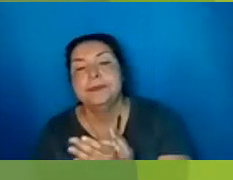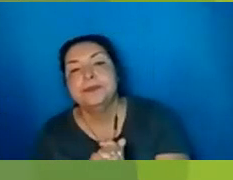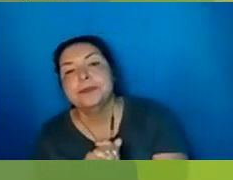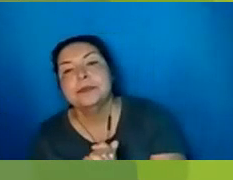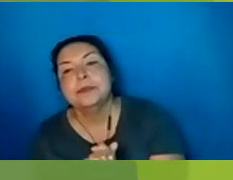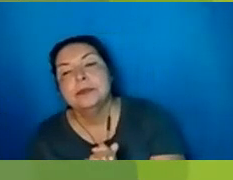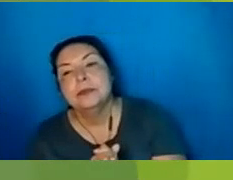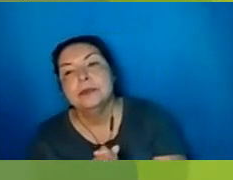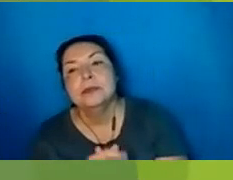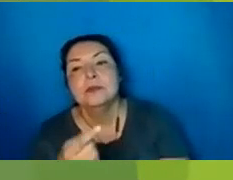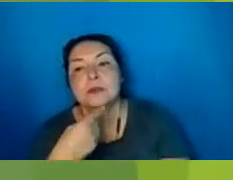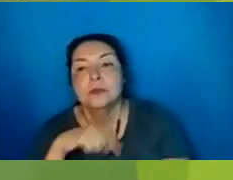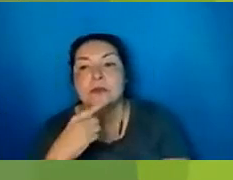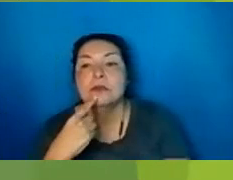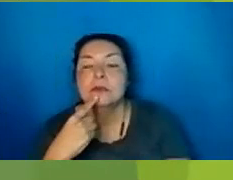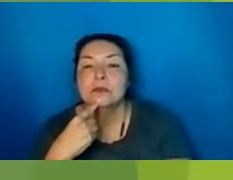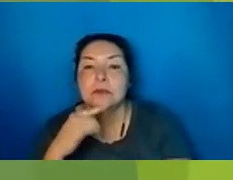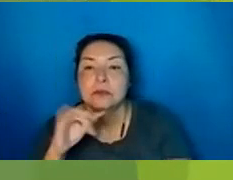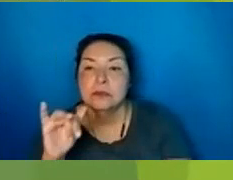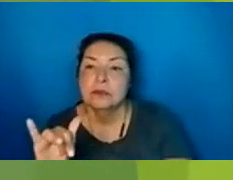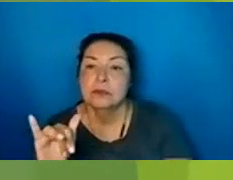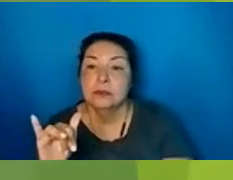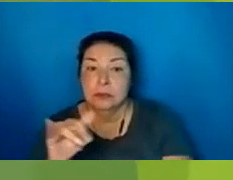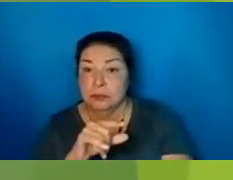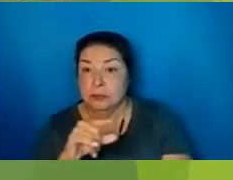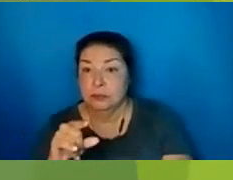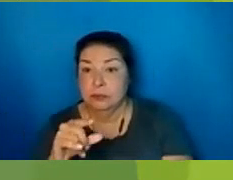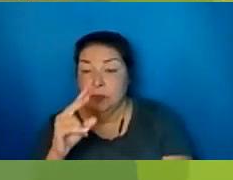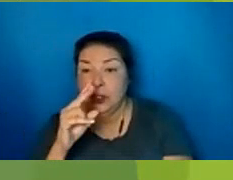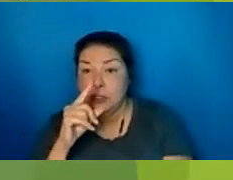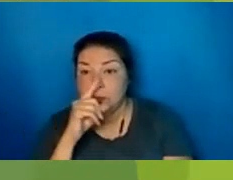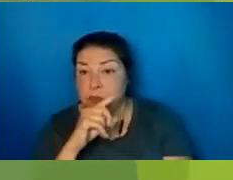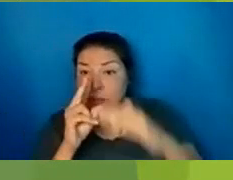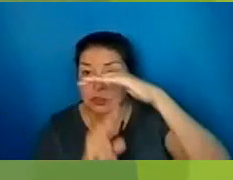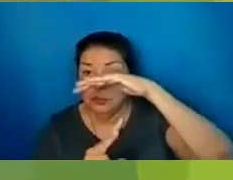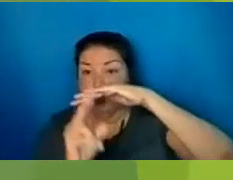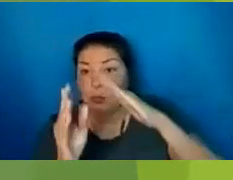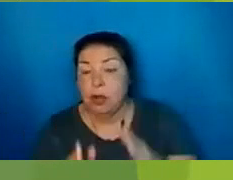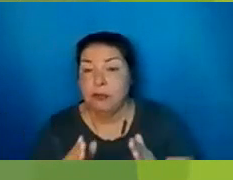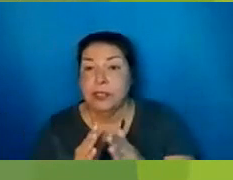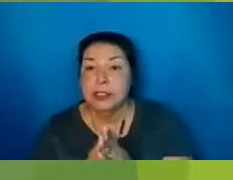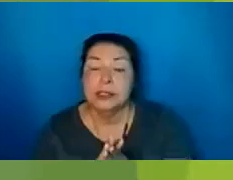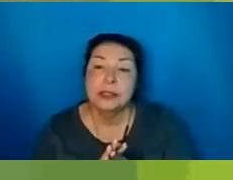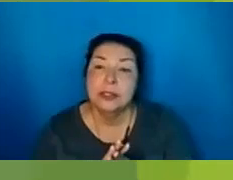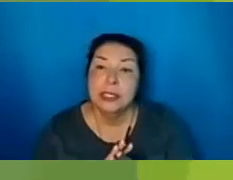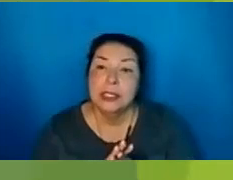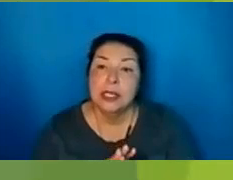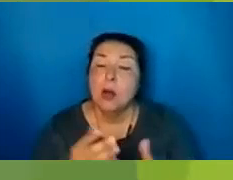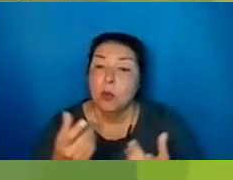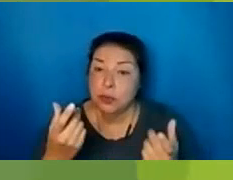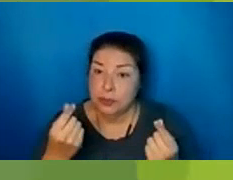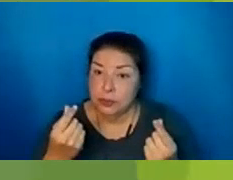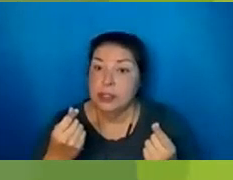we say that these prophets who are false prophets have gotten